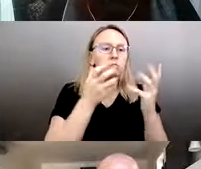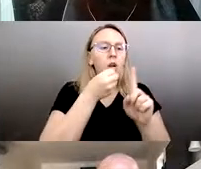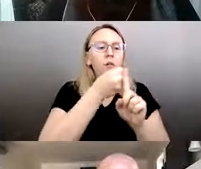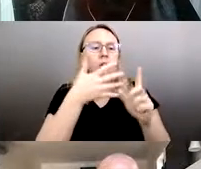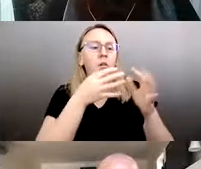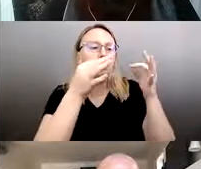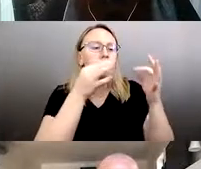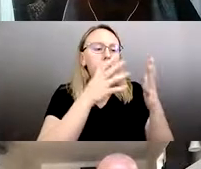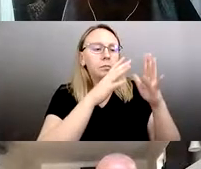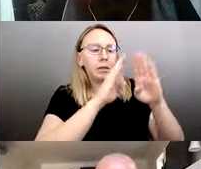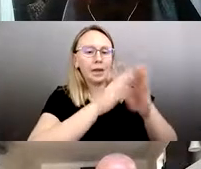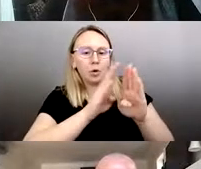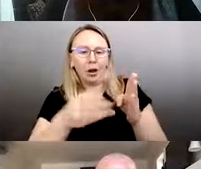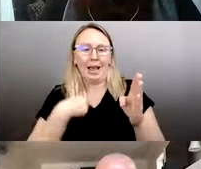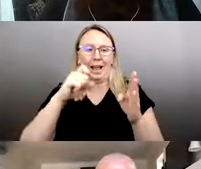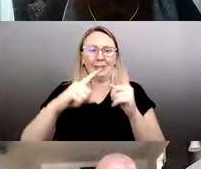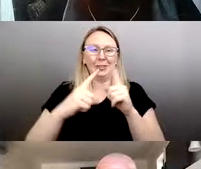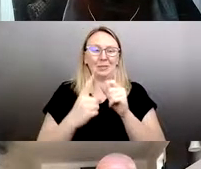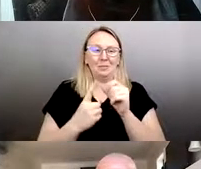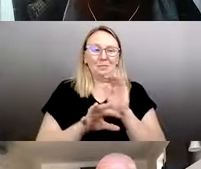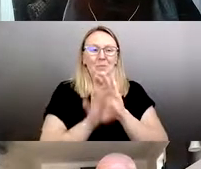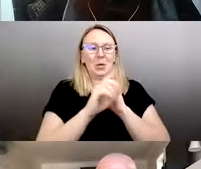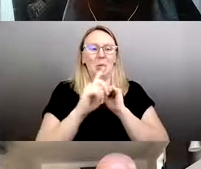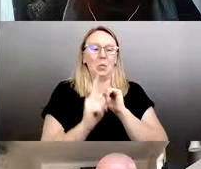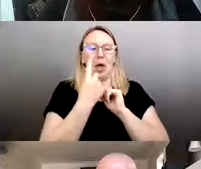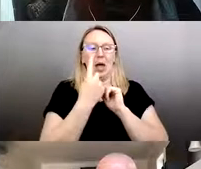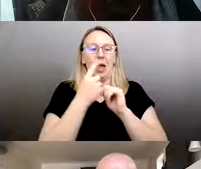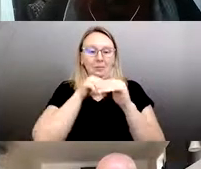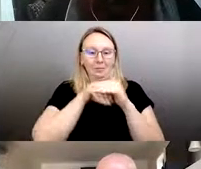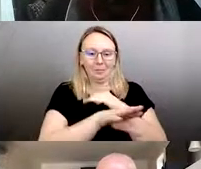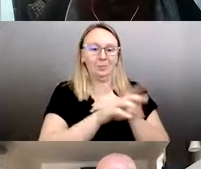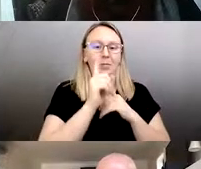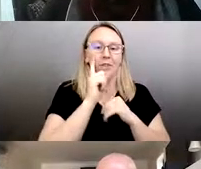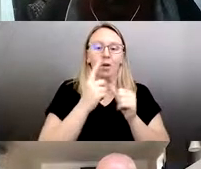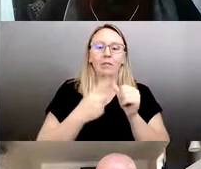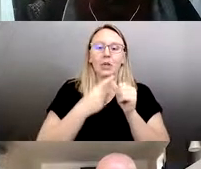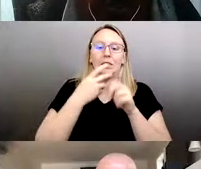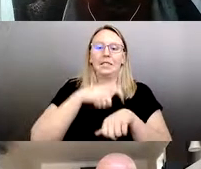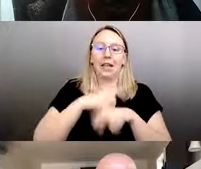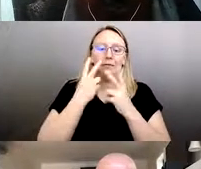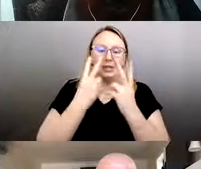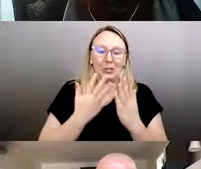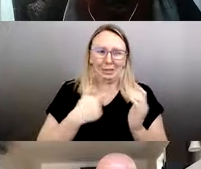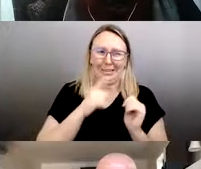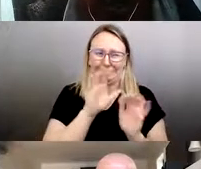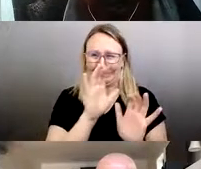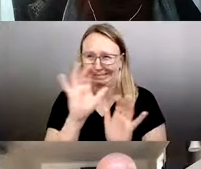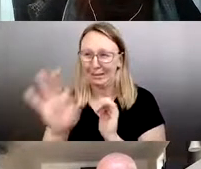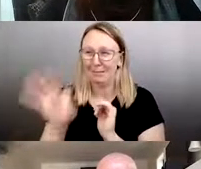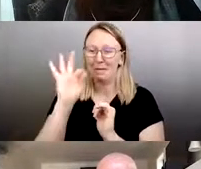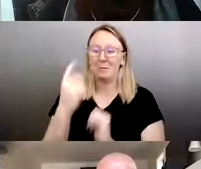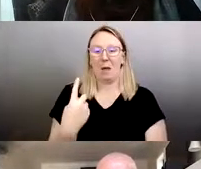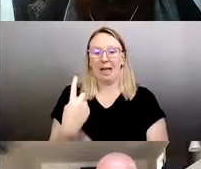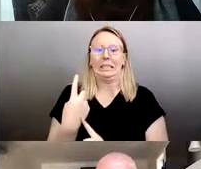for first time visitors. So it will be no surprise to frequent Chicago visitors that I chose